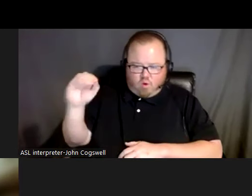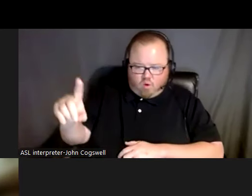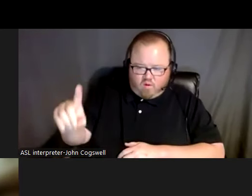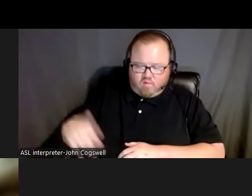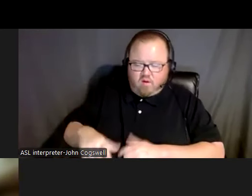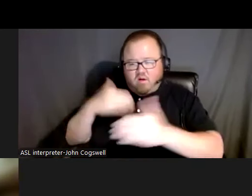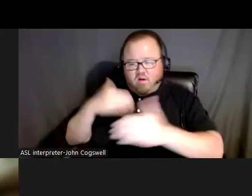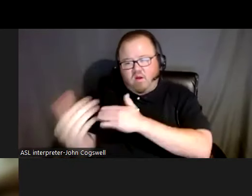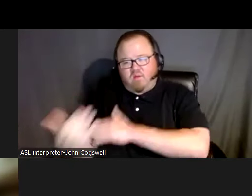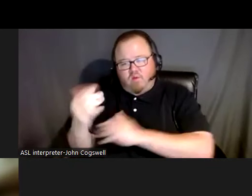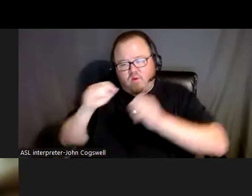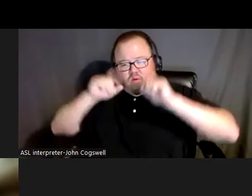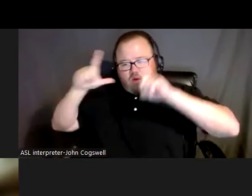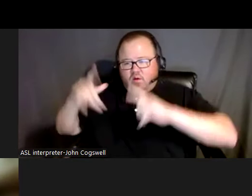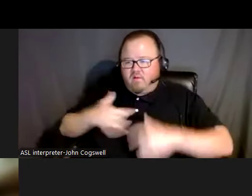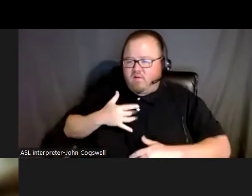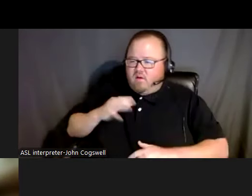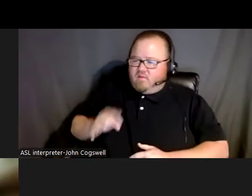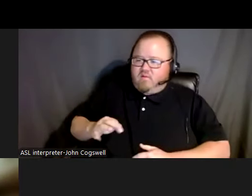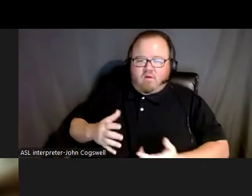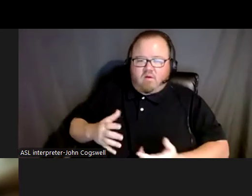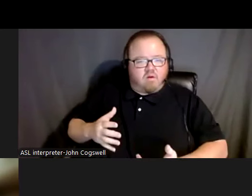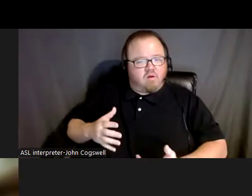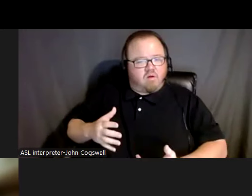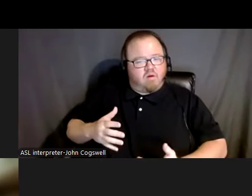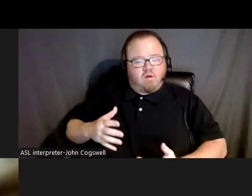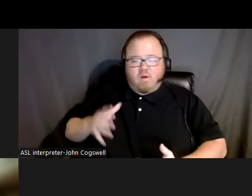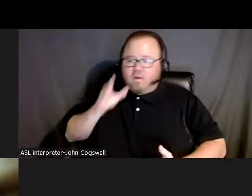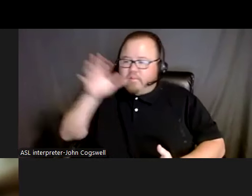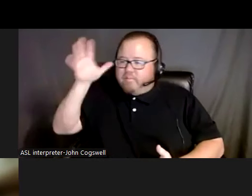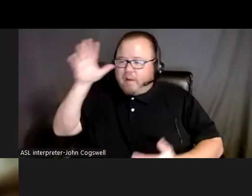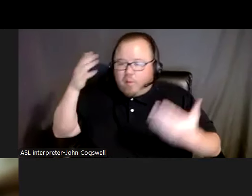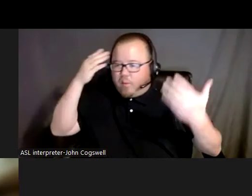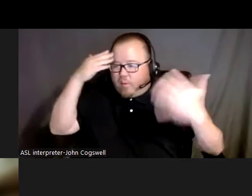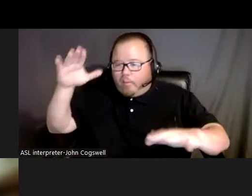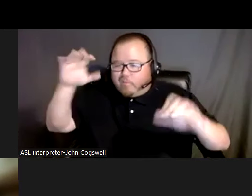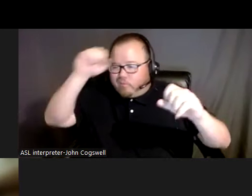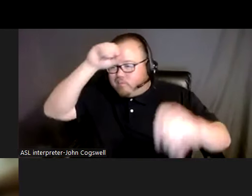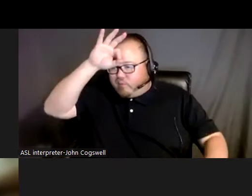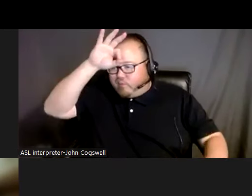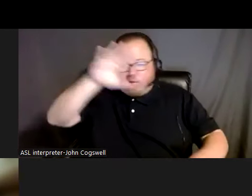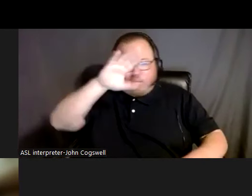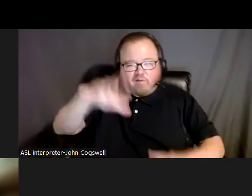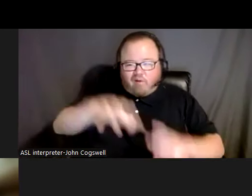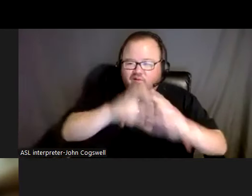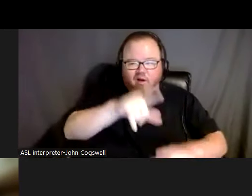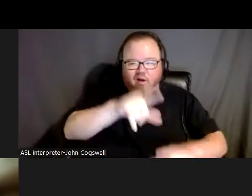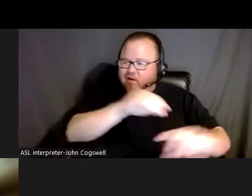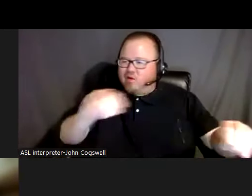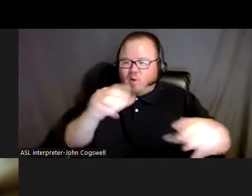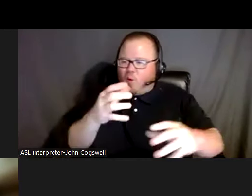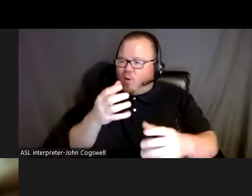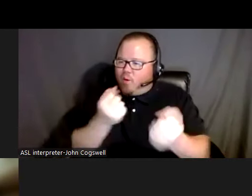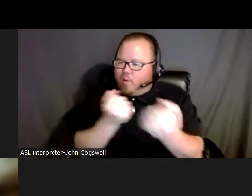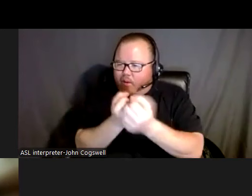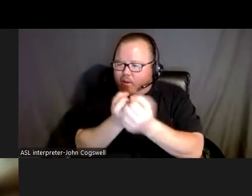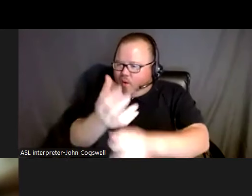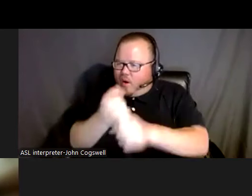next morning and they felt fine and their parents didn't know, and so nobody ever finds out about it. And so they don't get the after support. They've had this